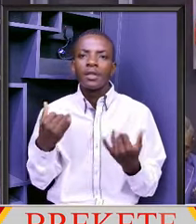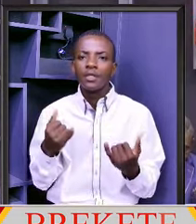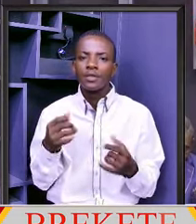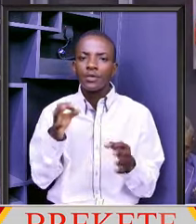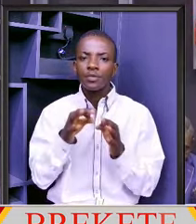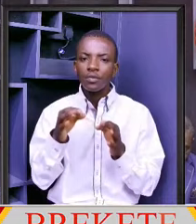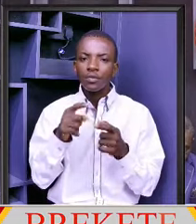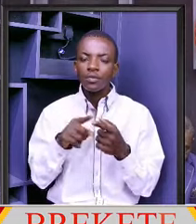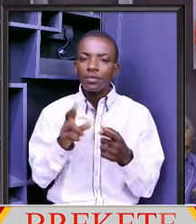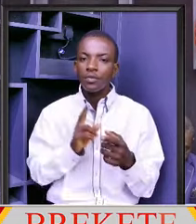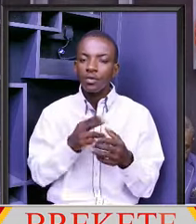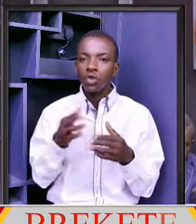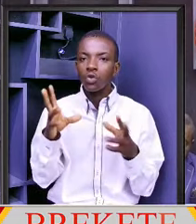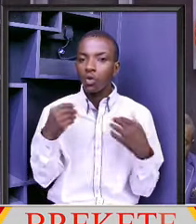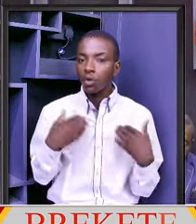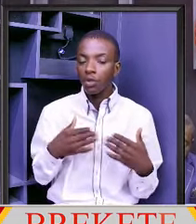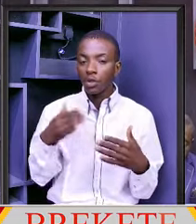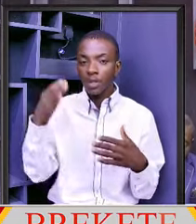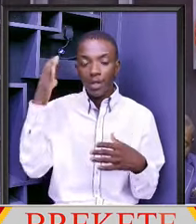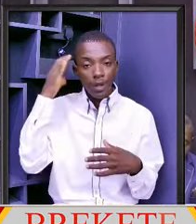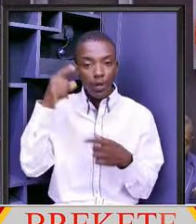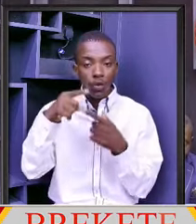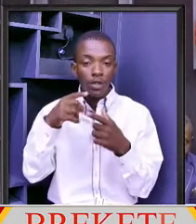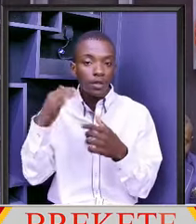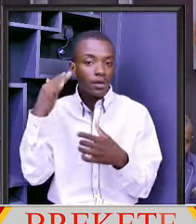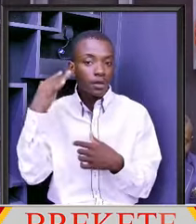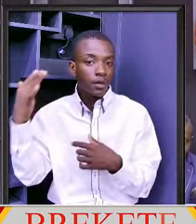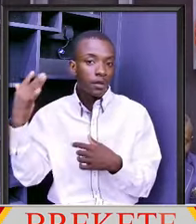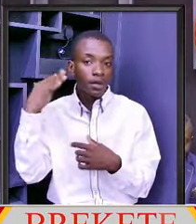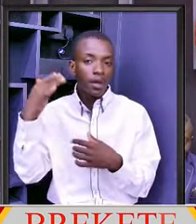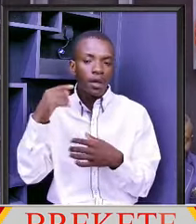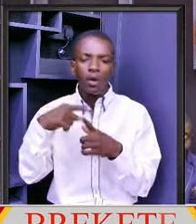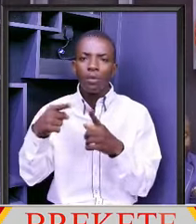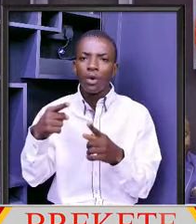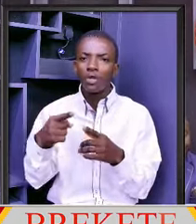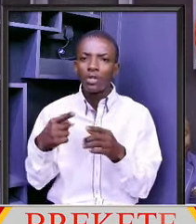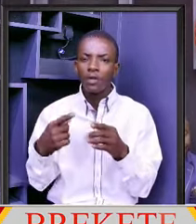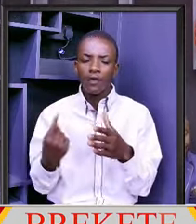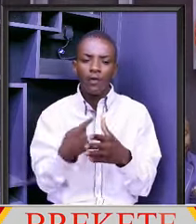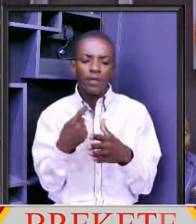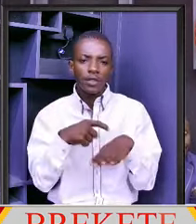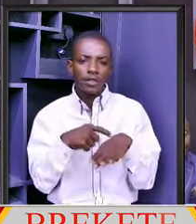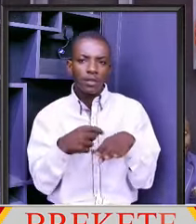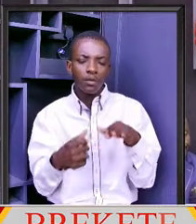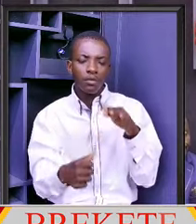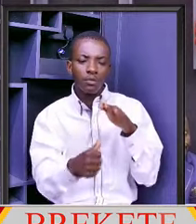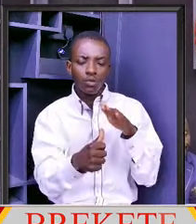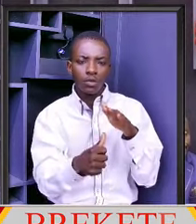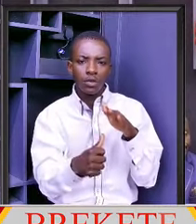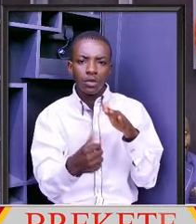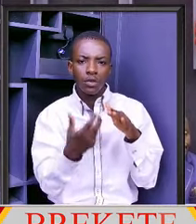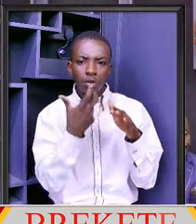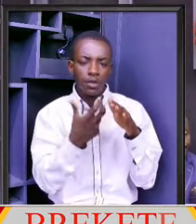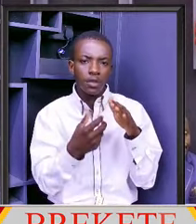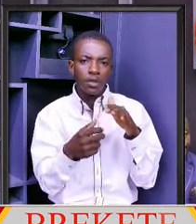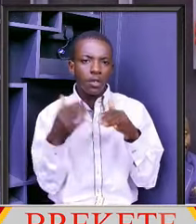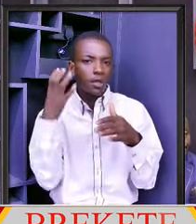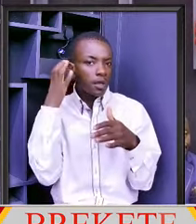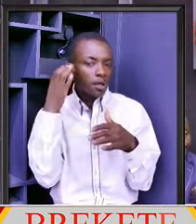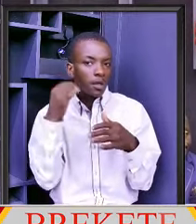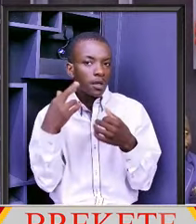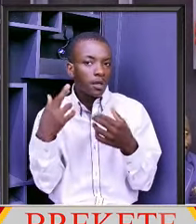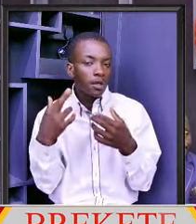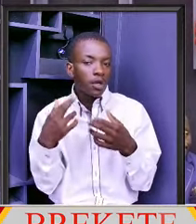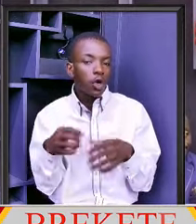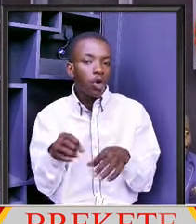Now you they explain. Nobody hear when he ring. But it will say the first time you just put them, they hear the ringing out.